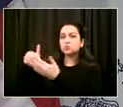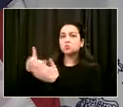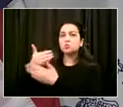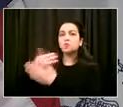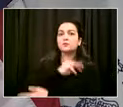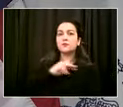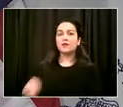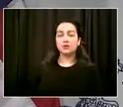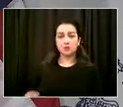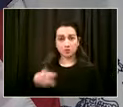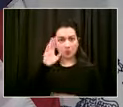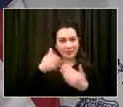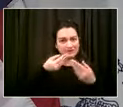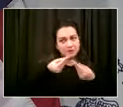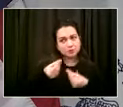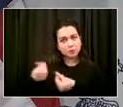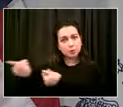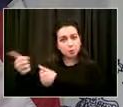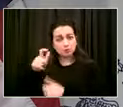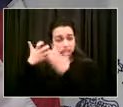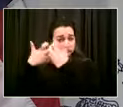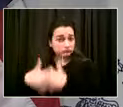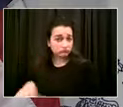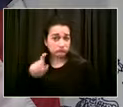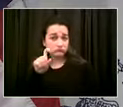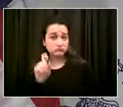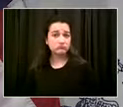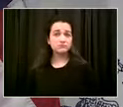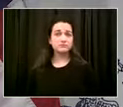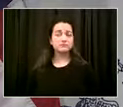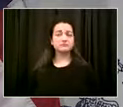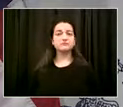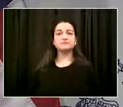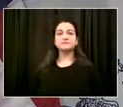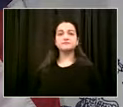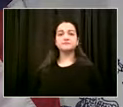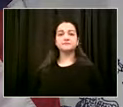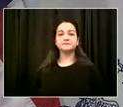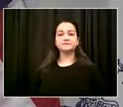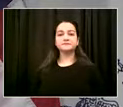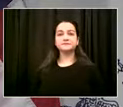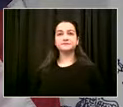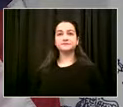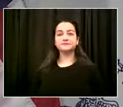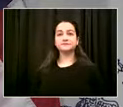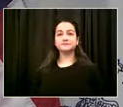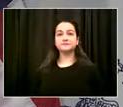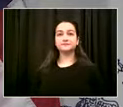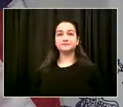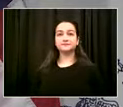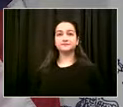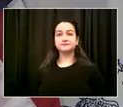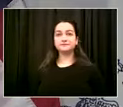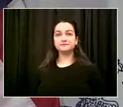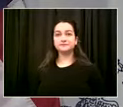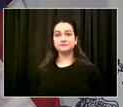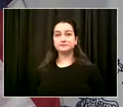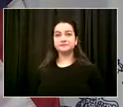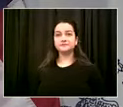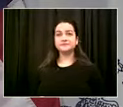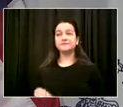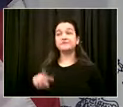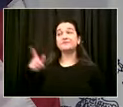very proud Queens resident, Katie, to be entirely biased towards a daughter of Astoria here. But